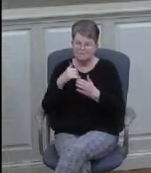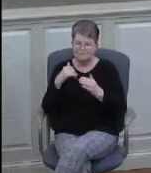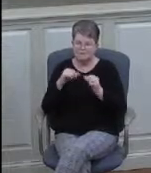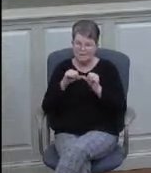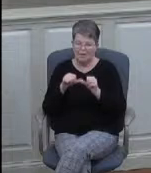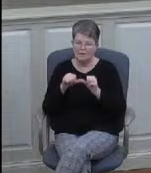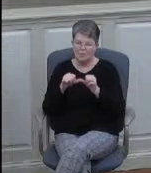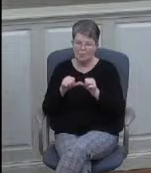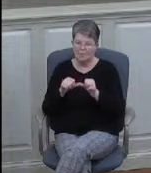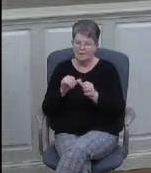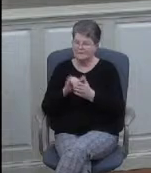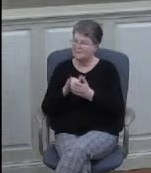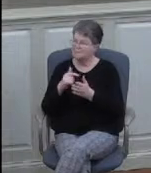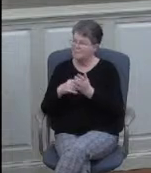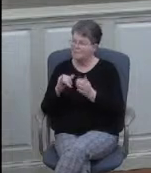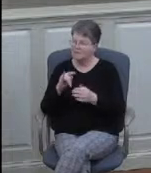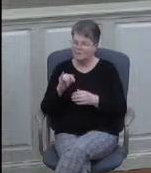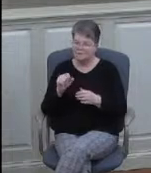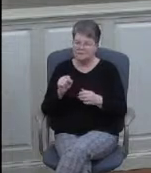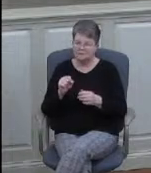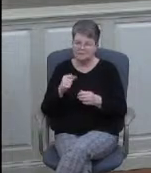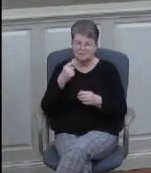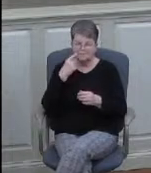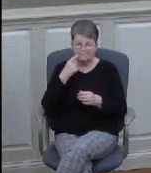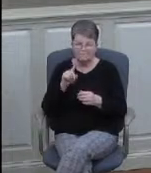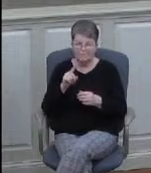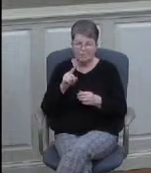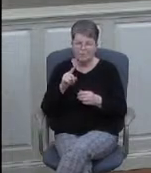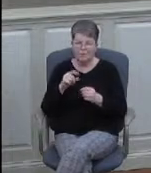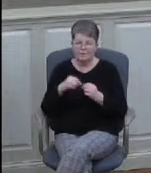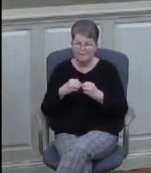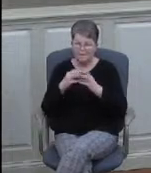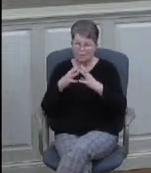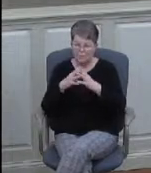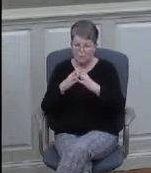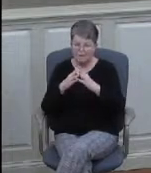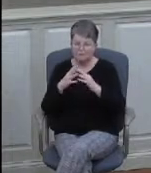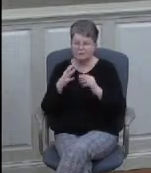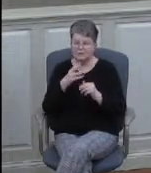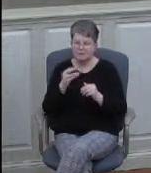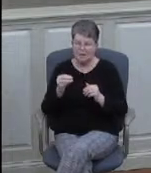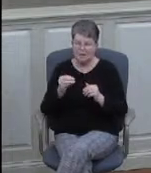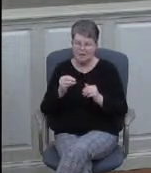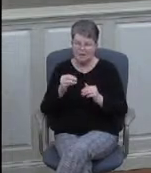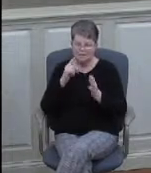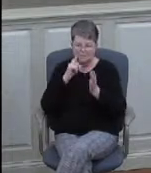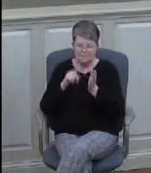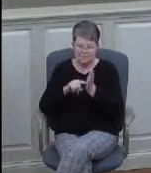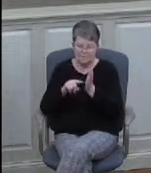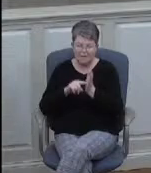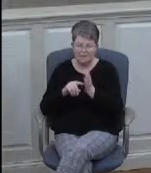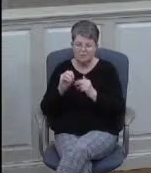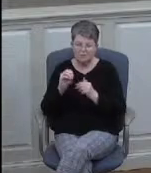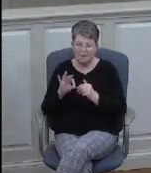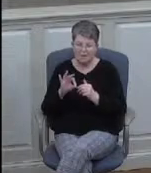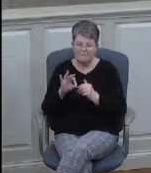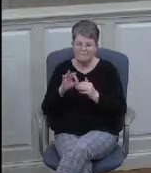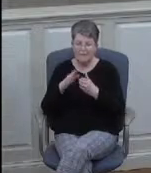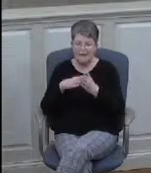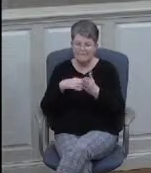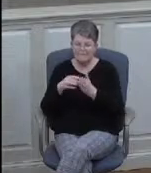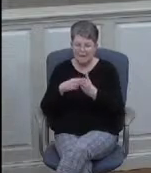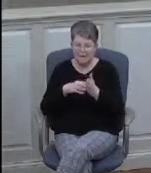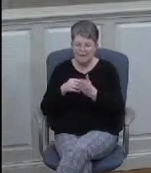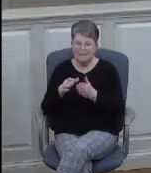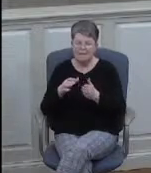That's what this is. Okay. It's for the erection and the inspection of the paintings